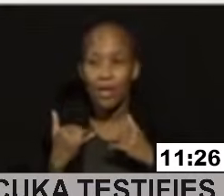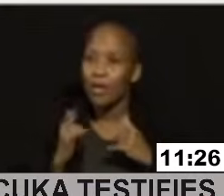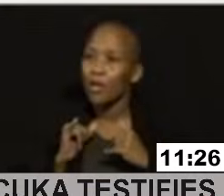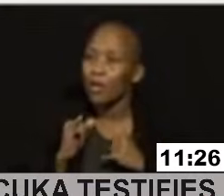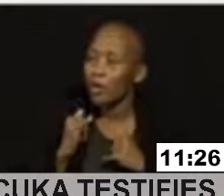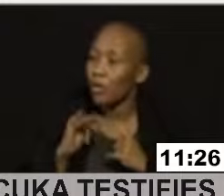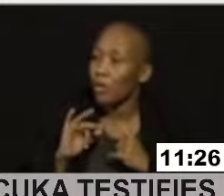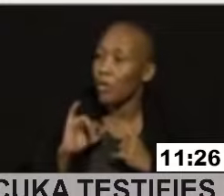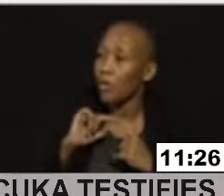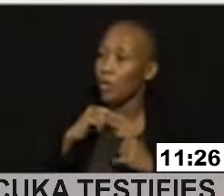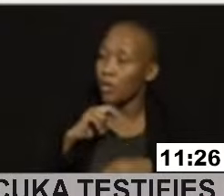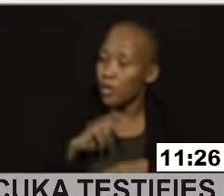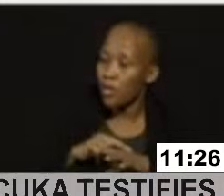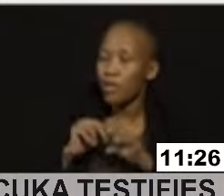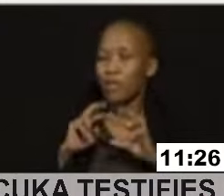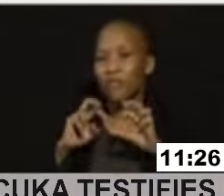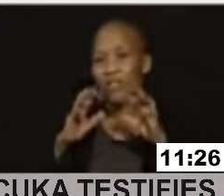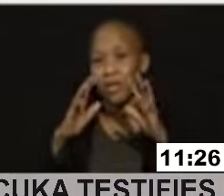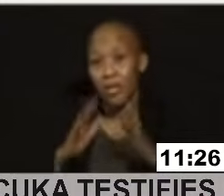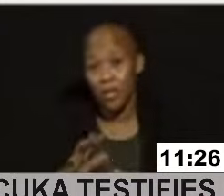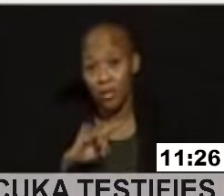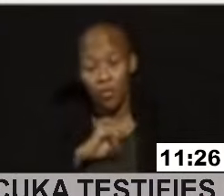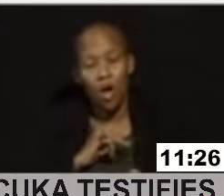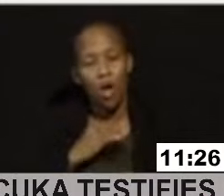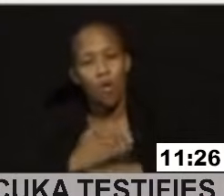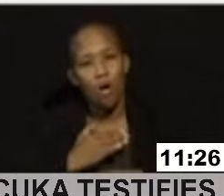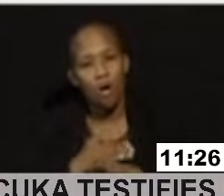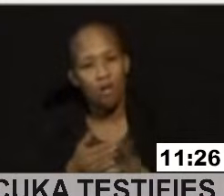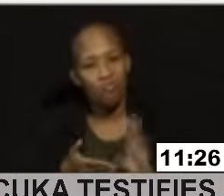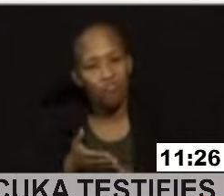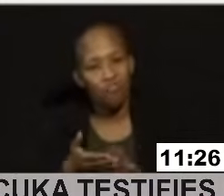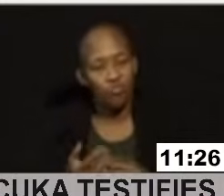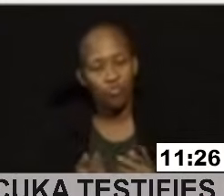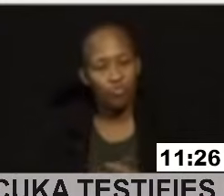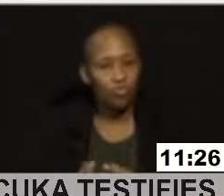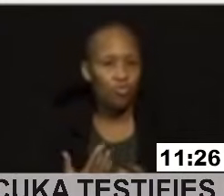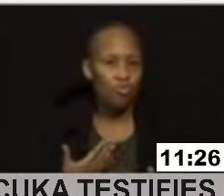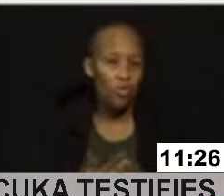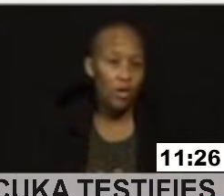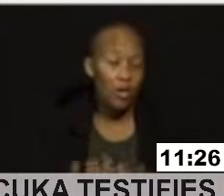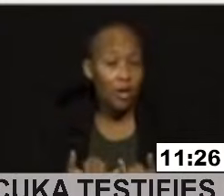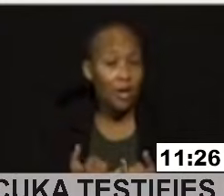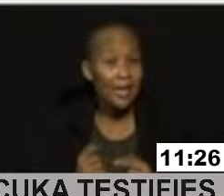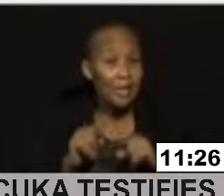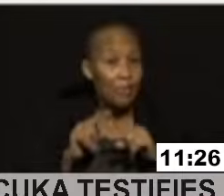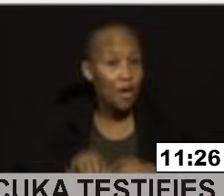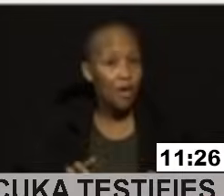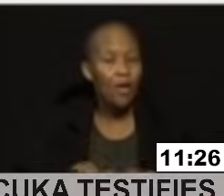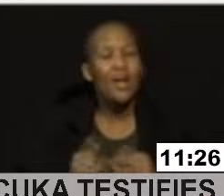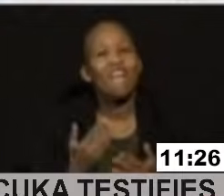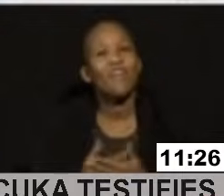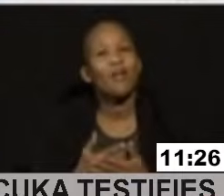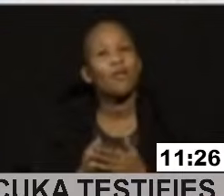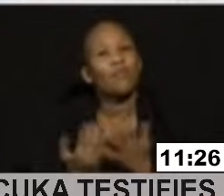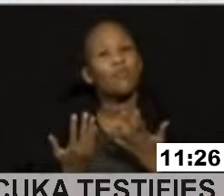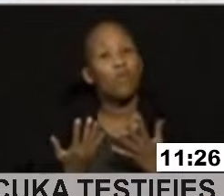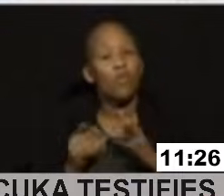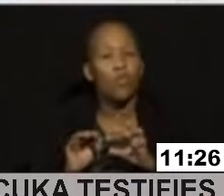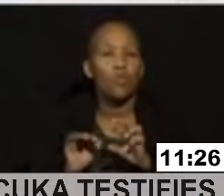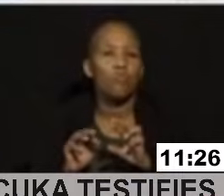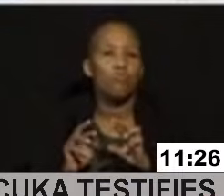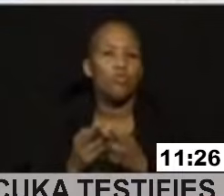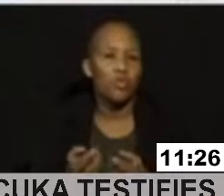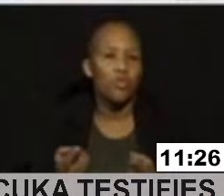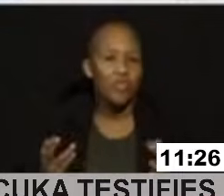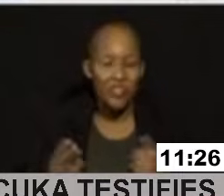do that work. So that speaks to the availability of resources. Yes.